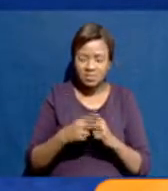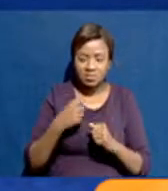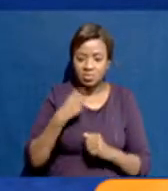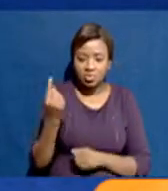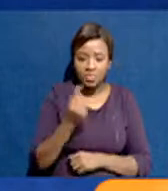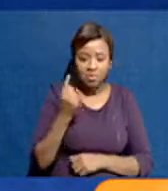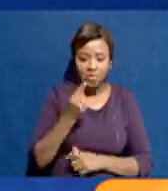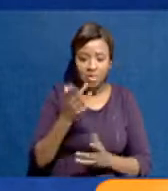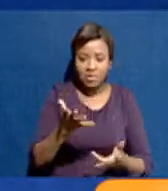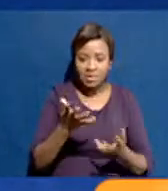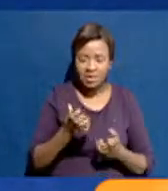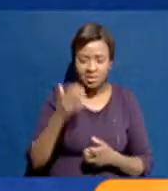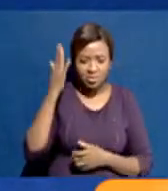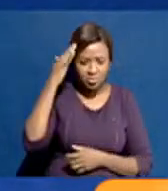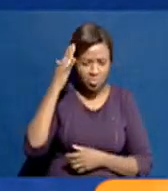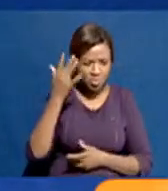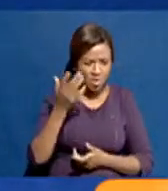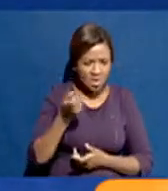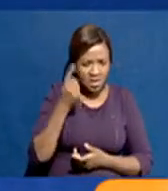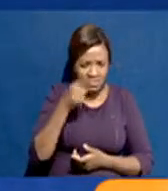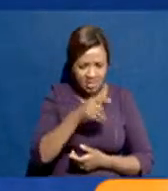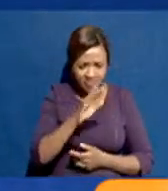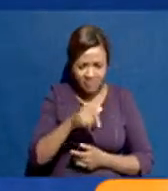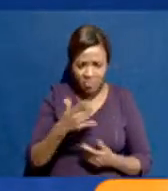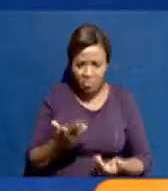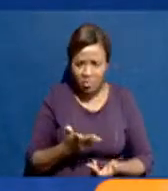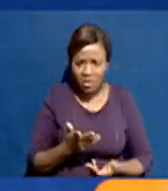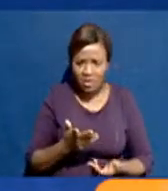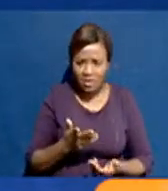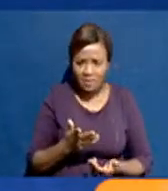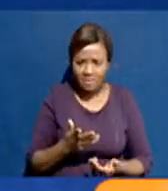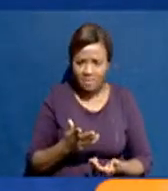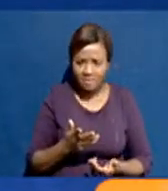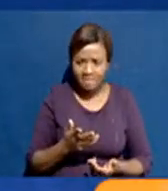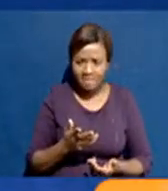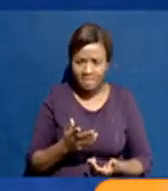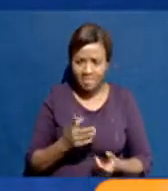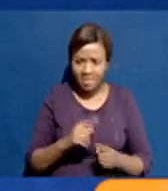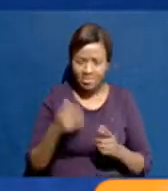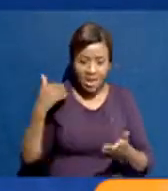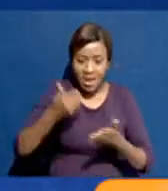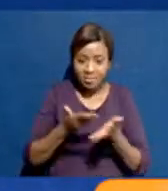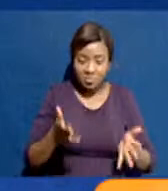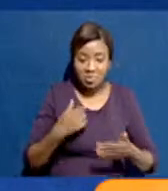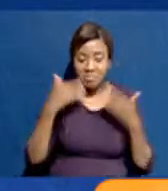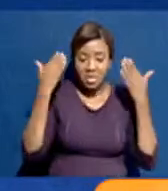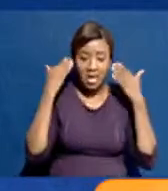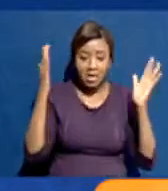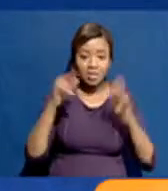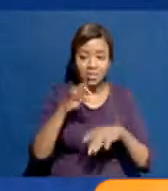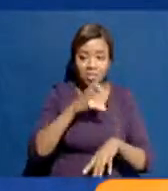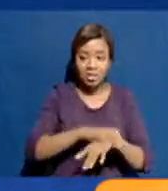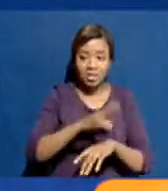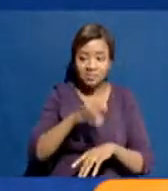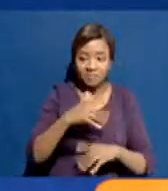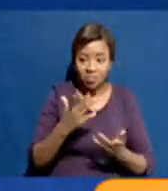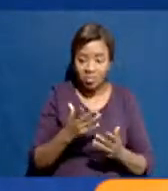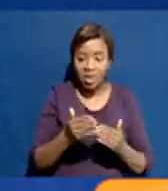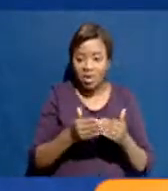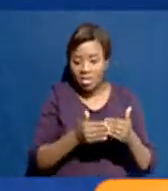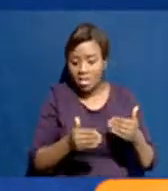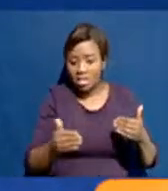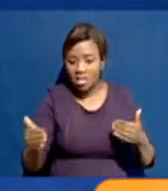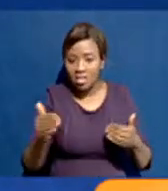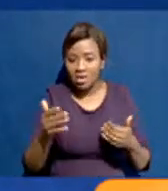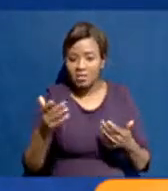understand where is this coming from, which I don't know yet, and where it's going now, what my